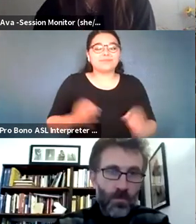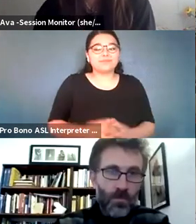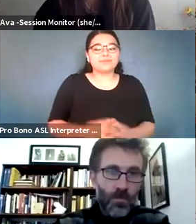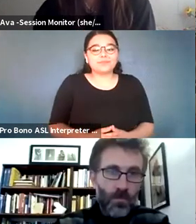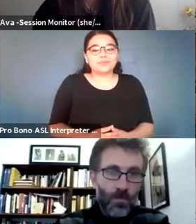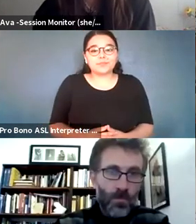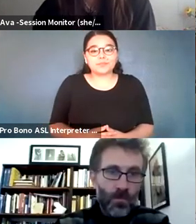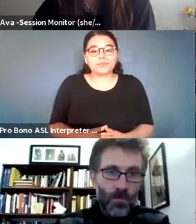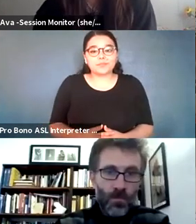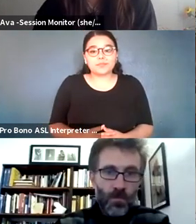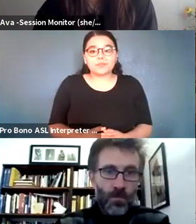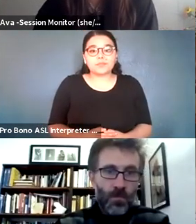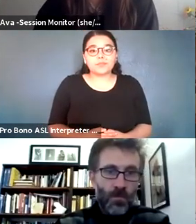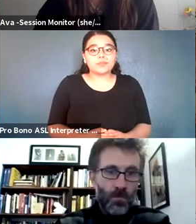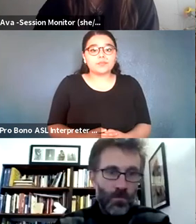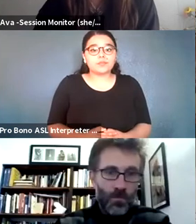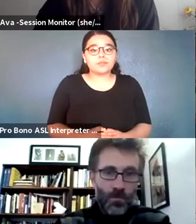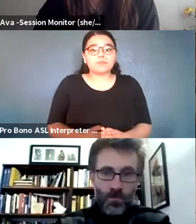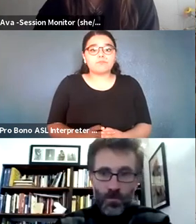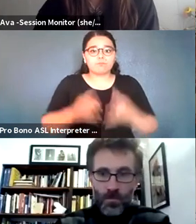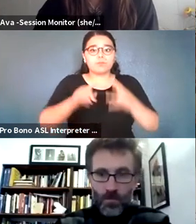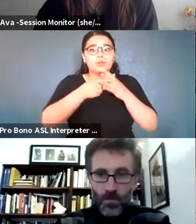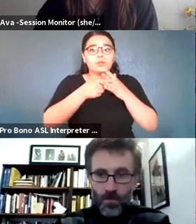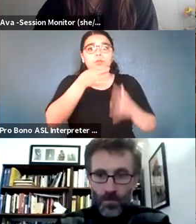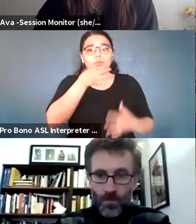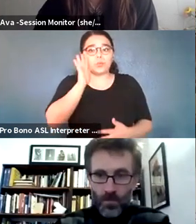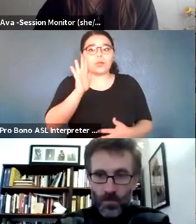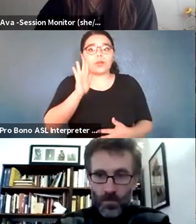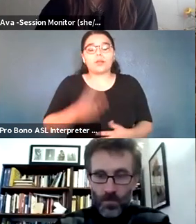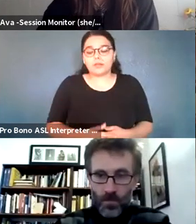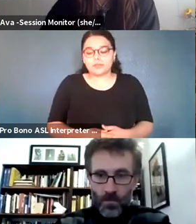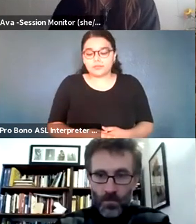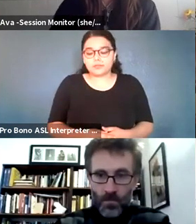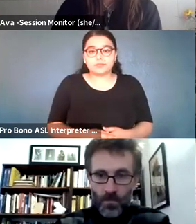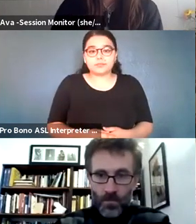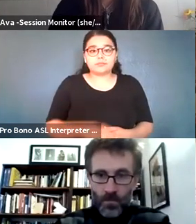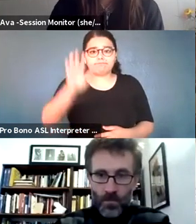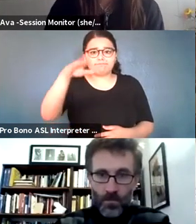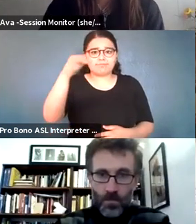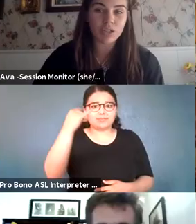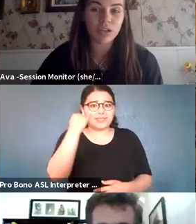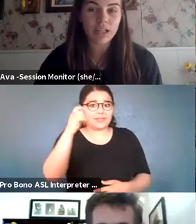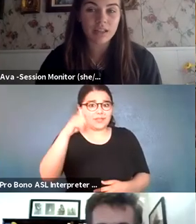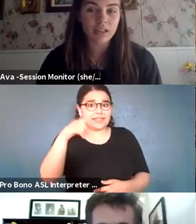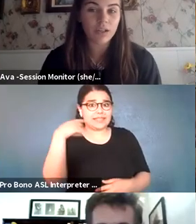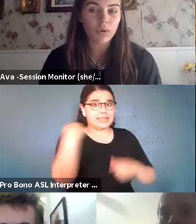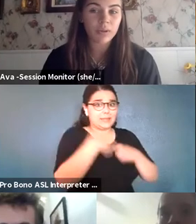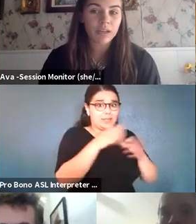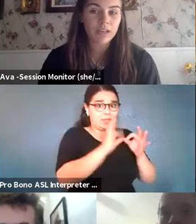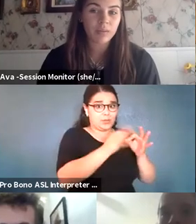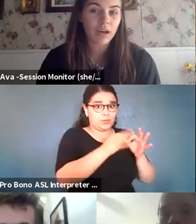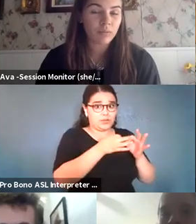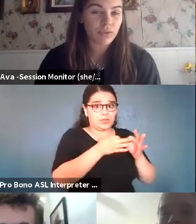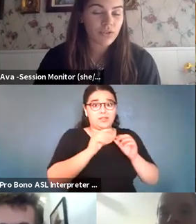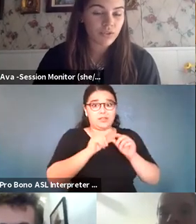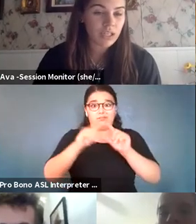Hello. We'll get started in just a moment. I just want to say if you need Spanish language interpretation, you can click the globe